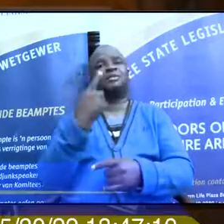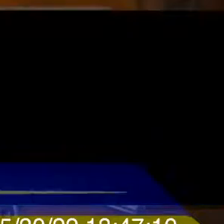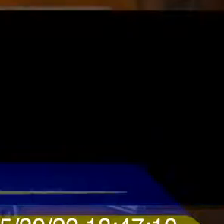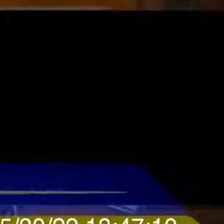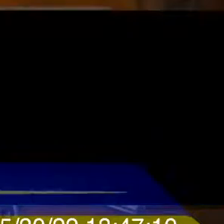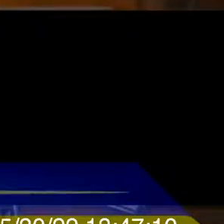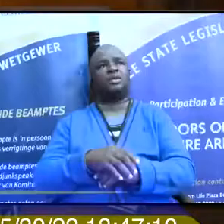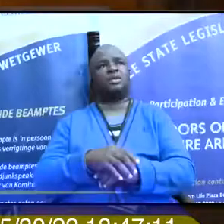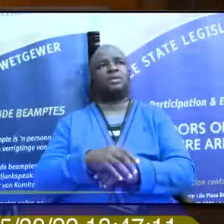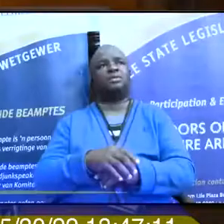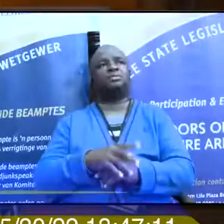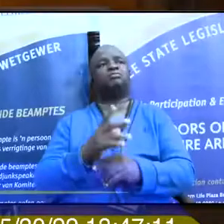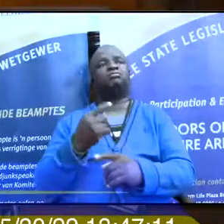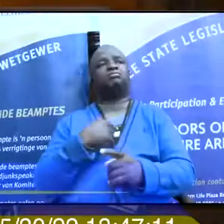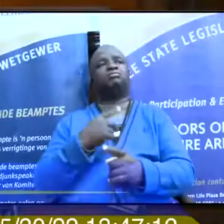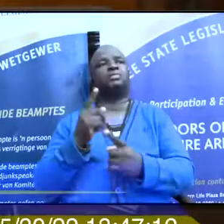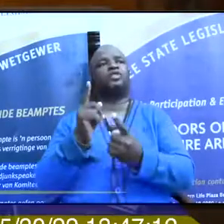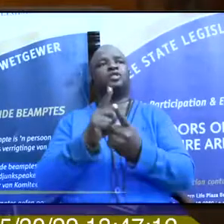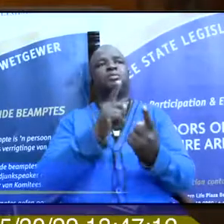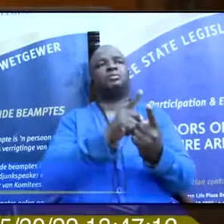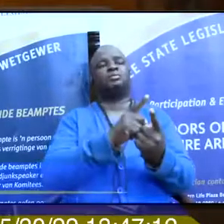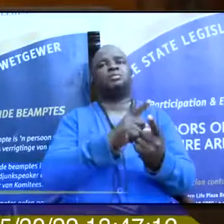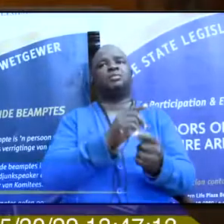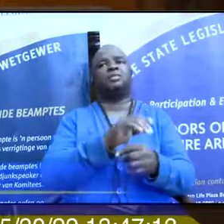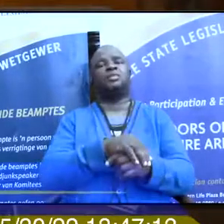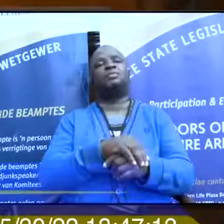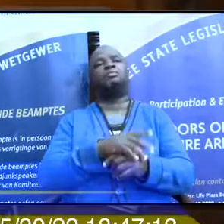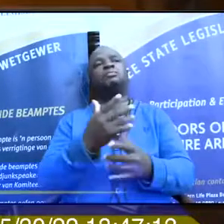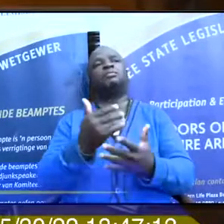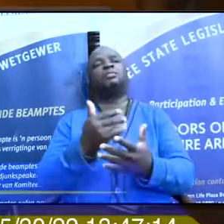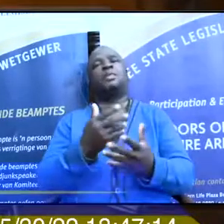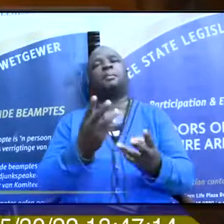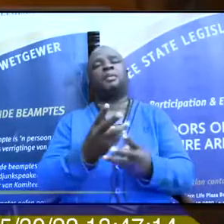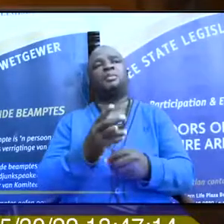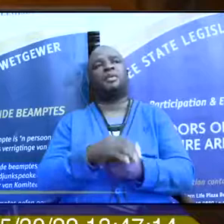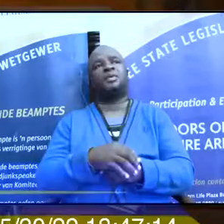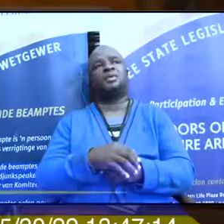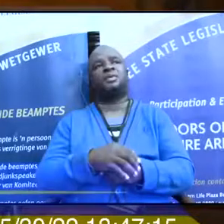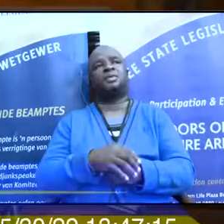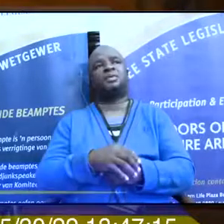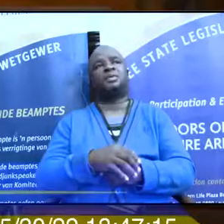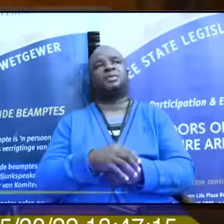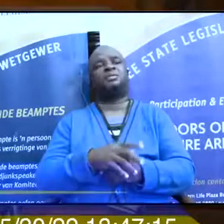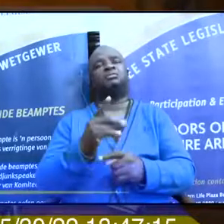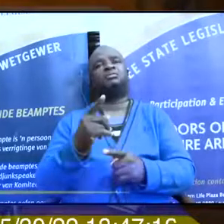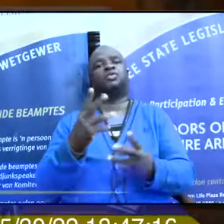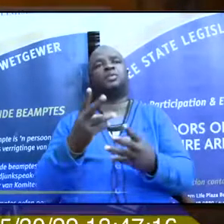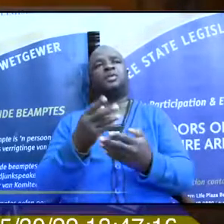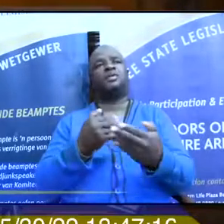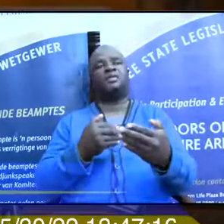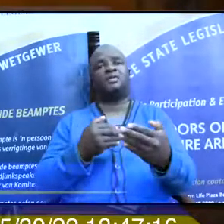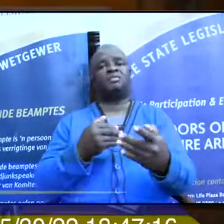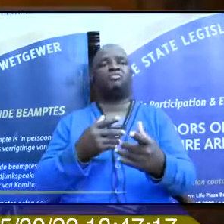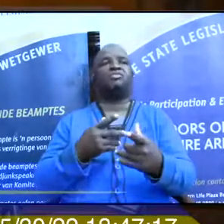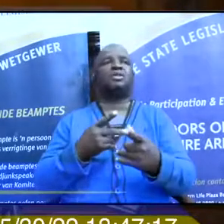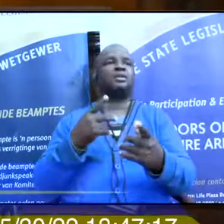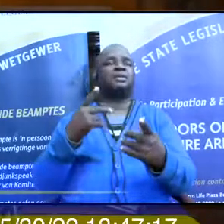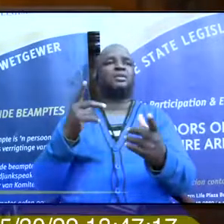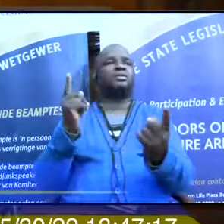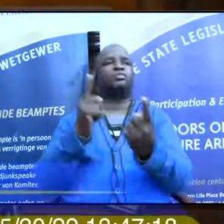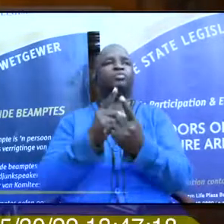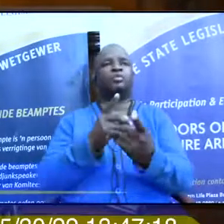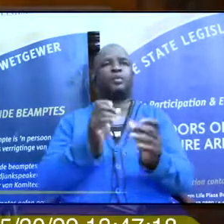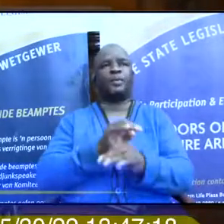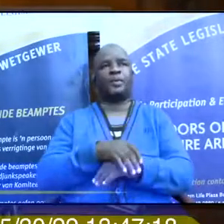us was to meet some yes and some of the comrades that year we have not met in a very long